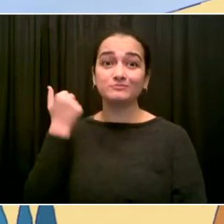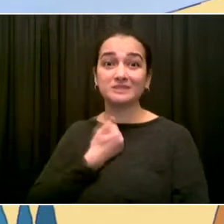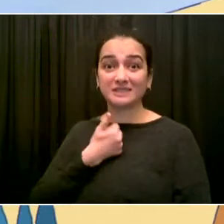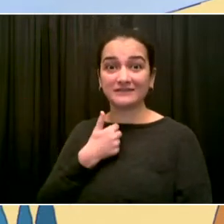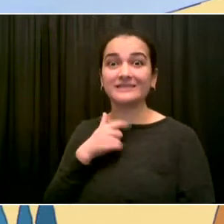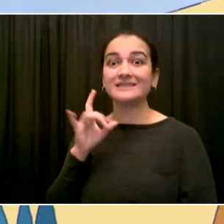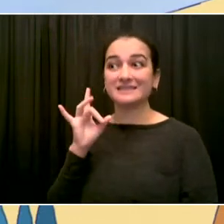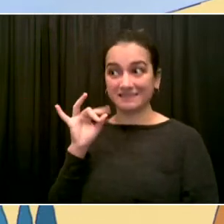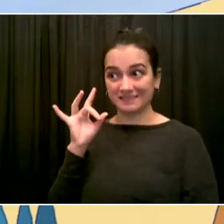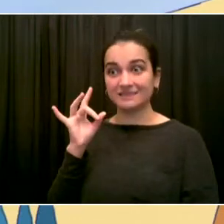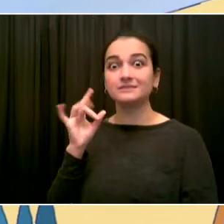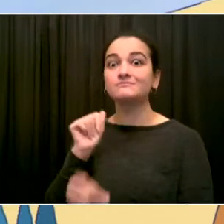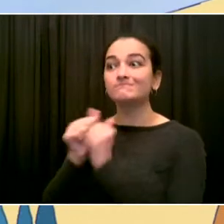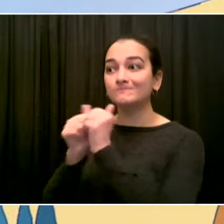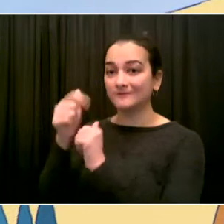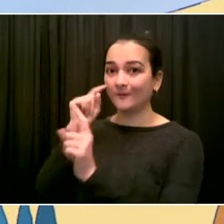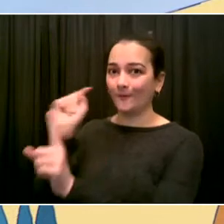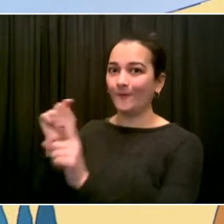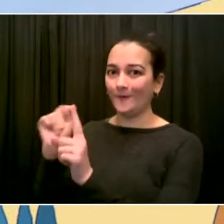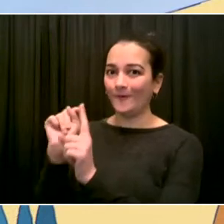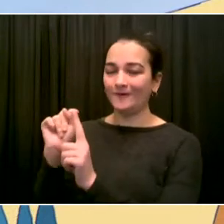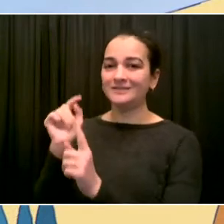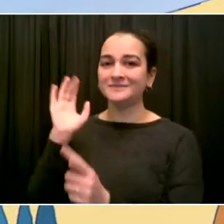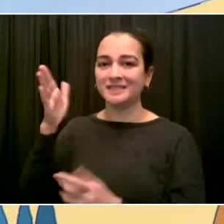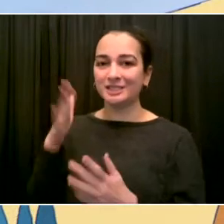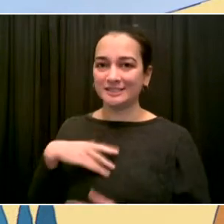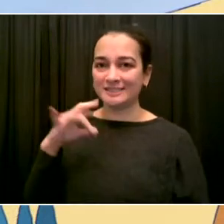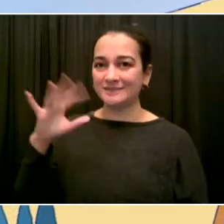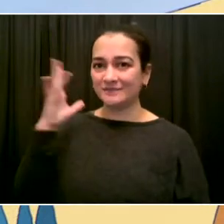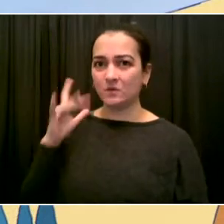that's good for New York City. Go ahead, Michael.